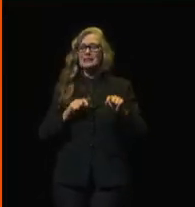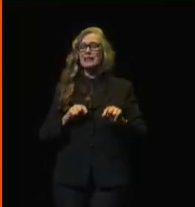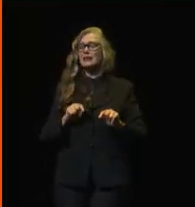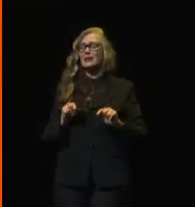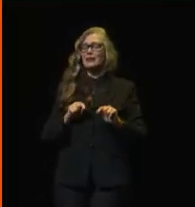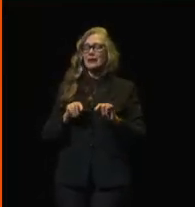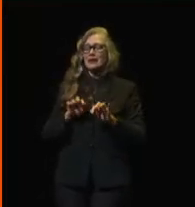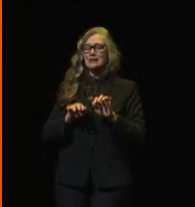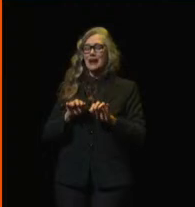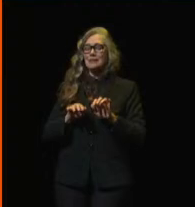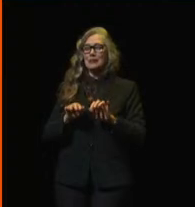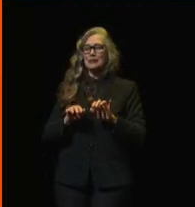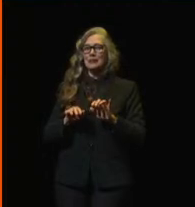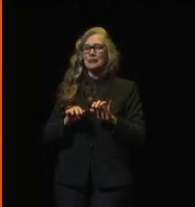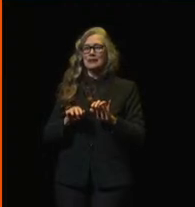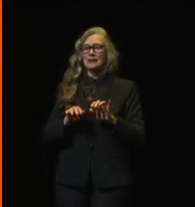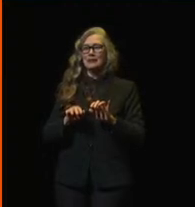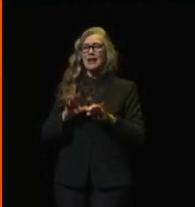computerized voice